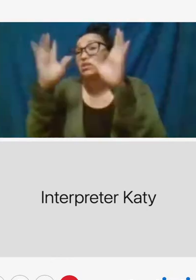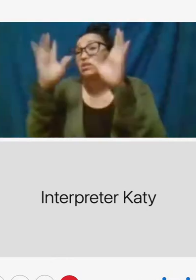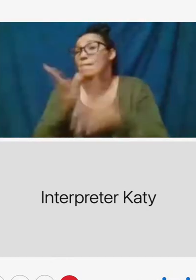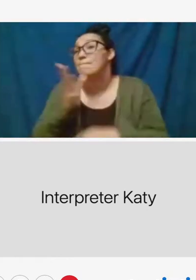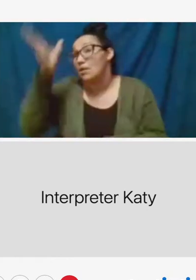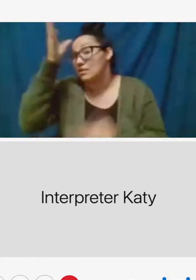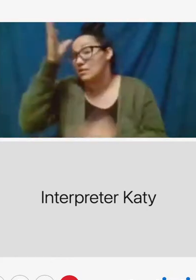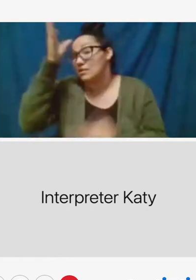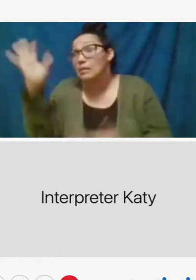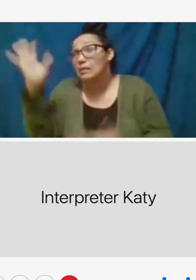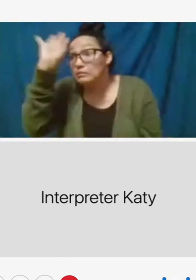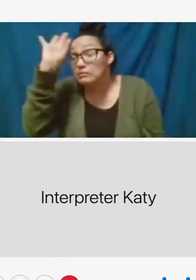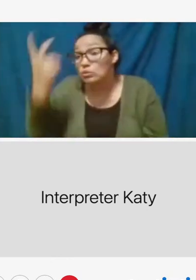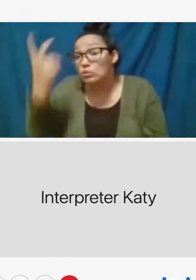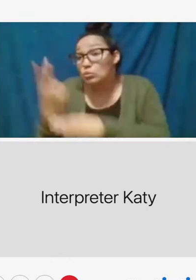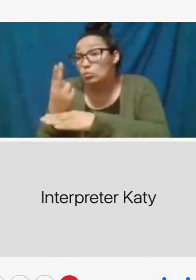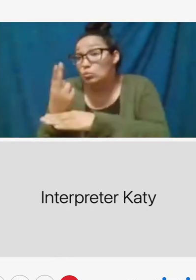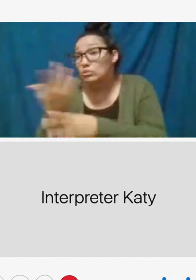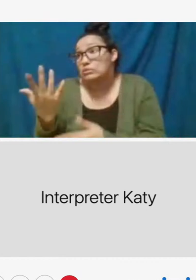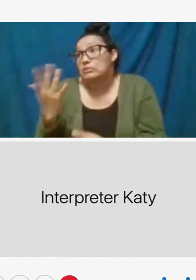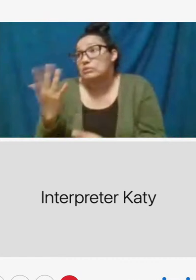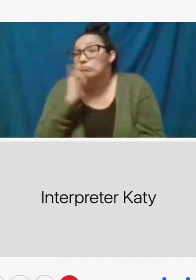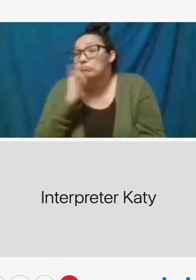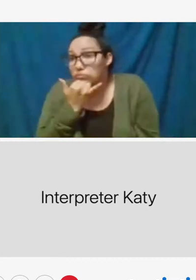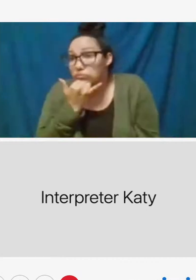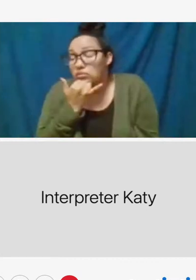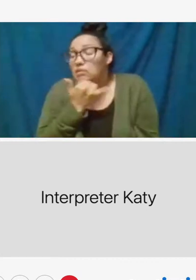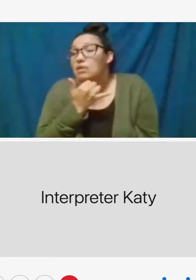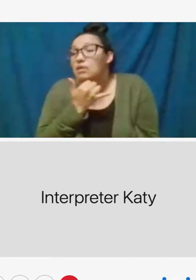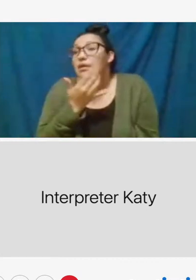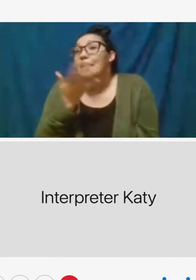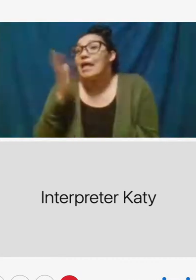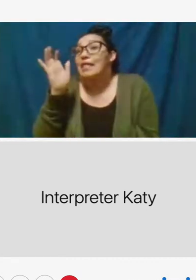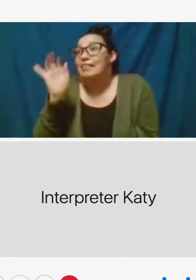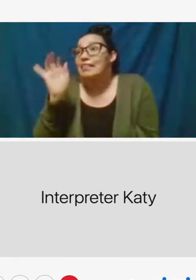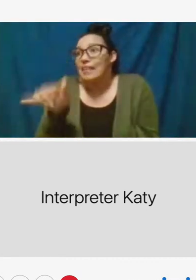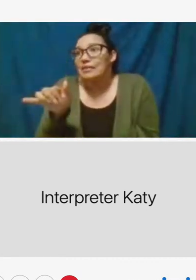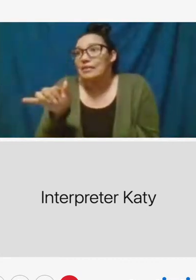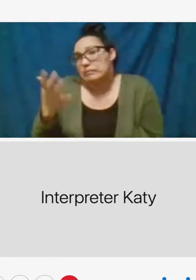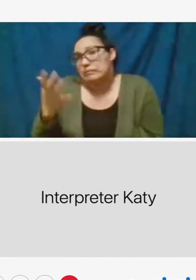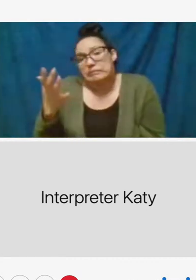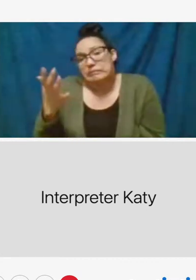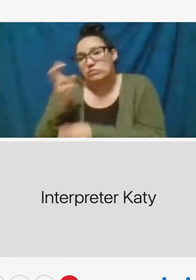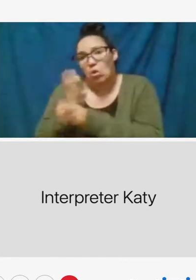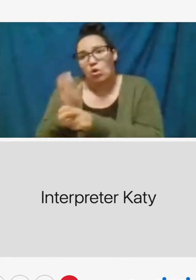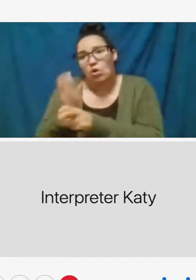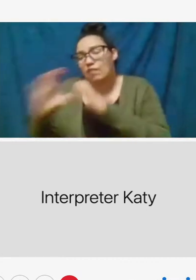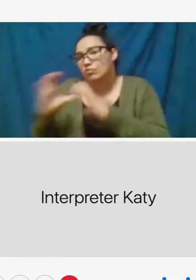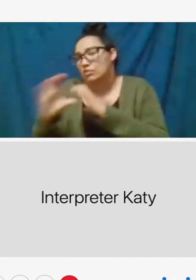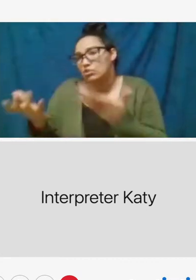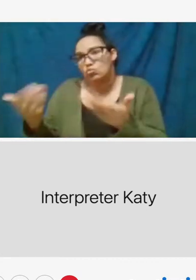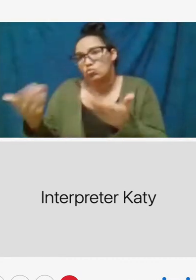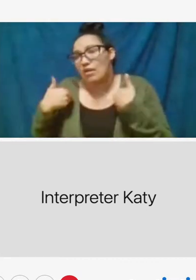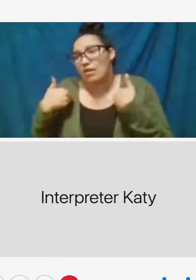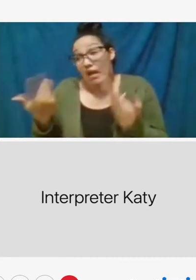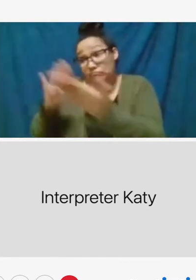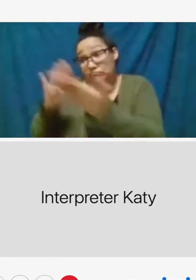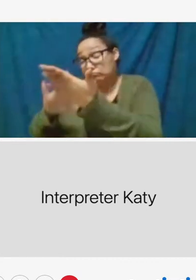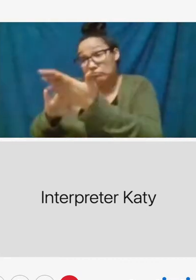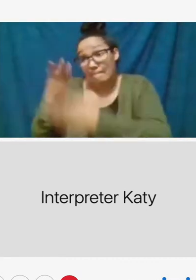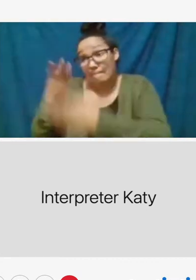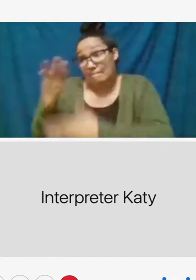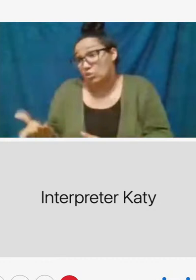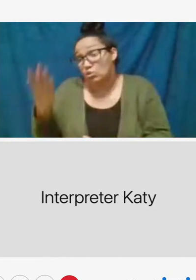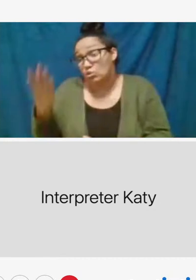using substances abusing substances and that itself is a difficult conversation to have so I commend you because um I work with